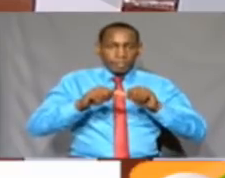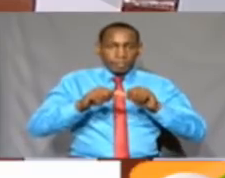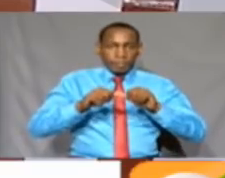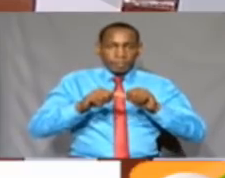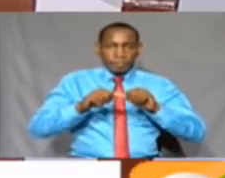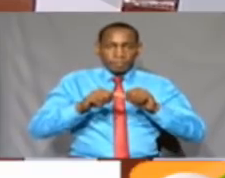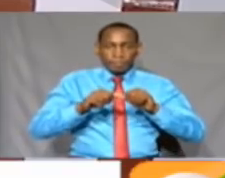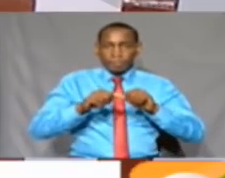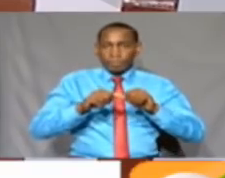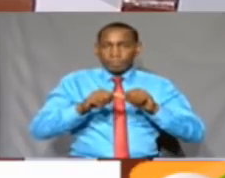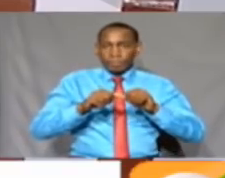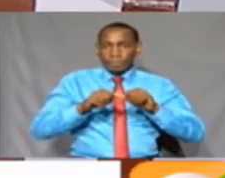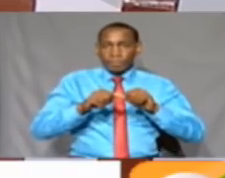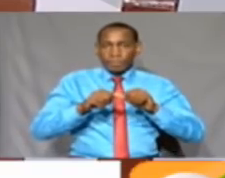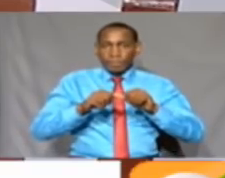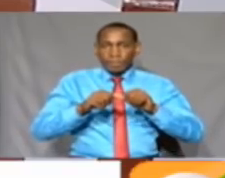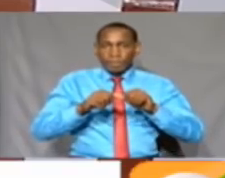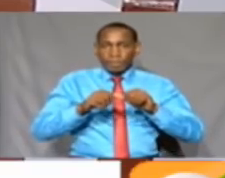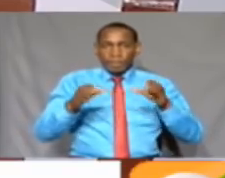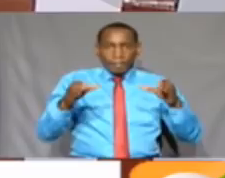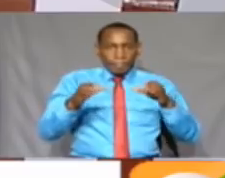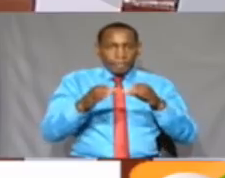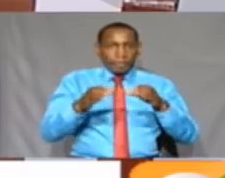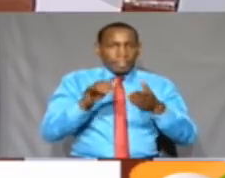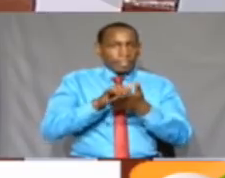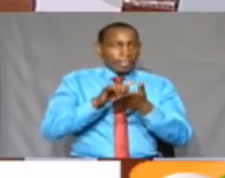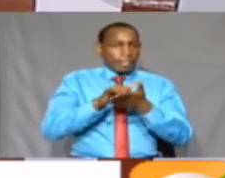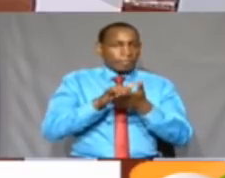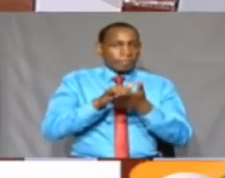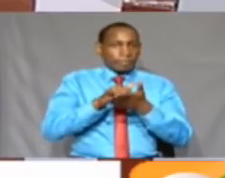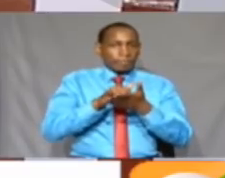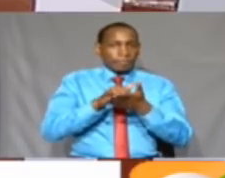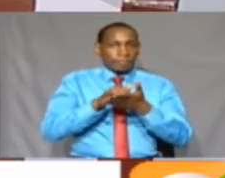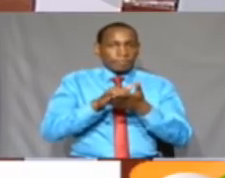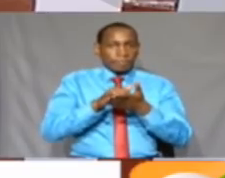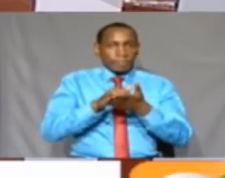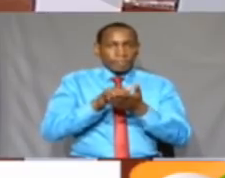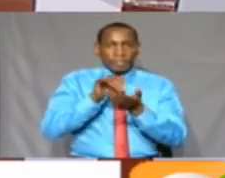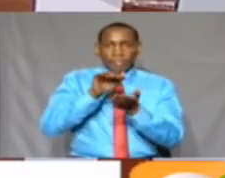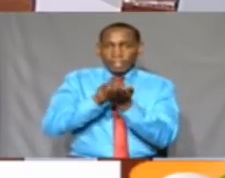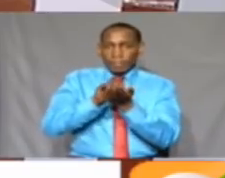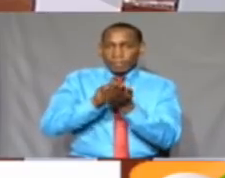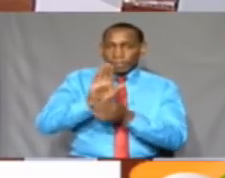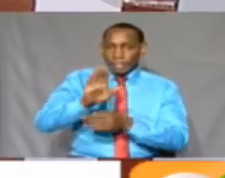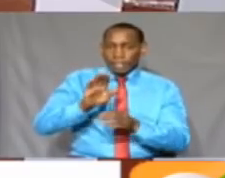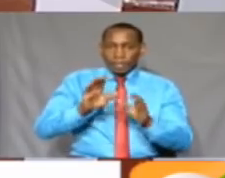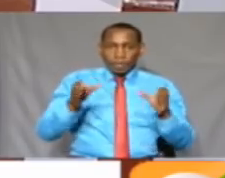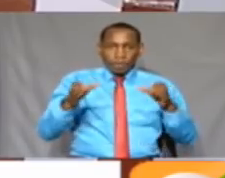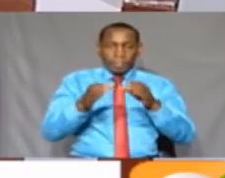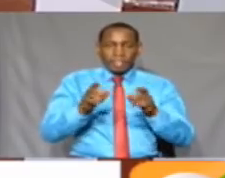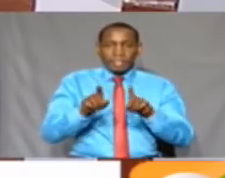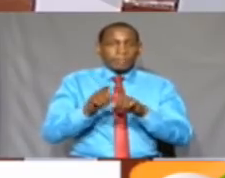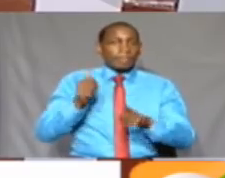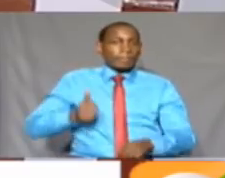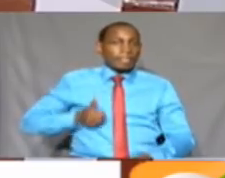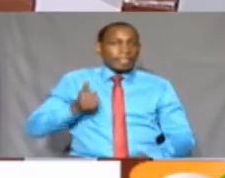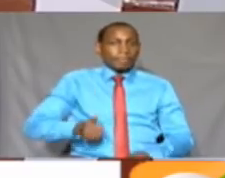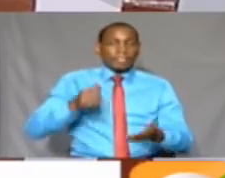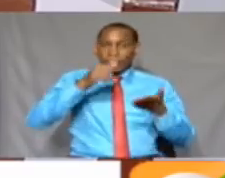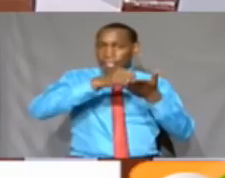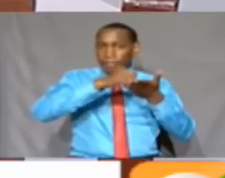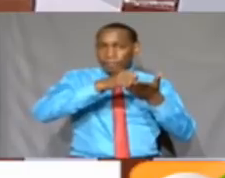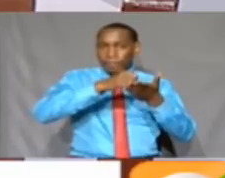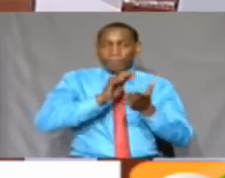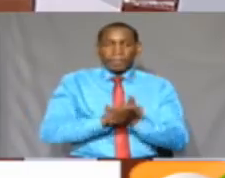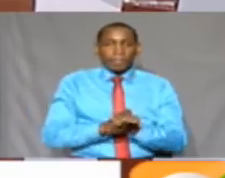minorities or something that would keep his community. Oh. So there's also a bit of a selfishness in it, with the